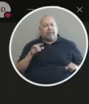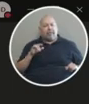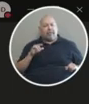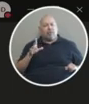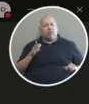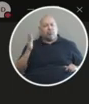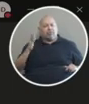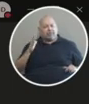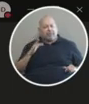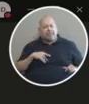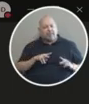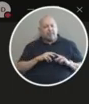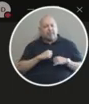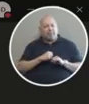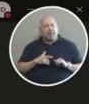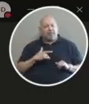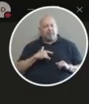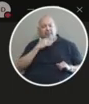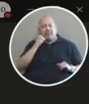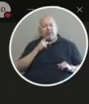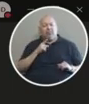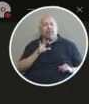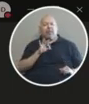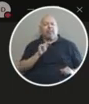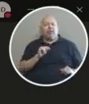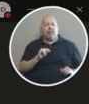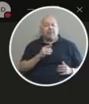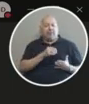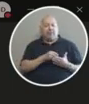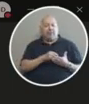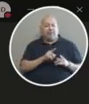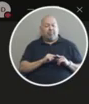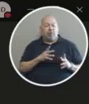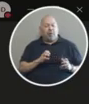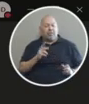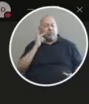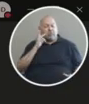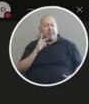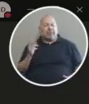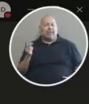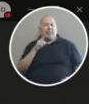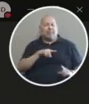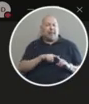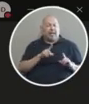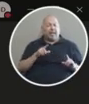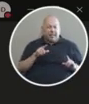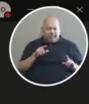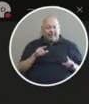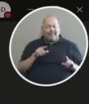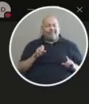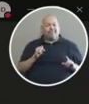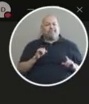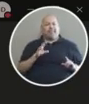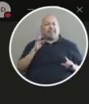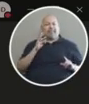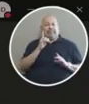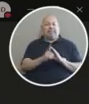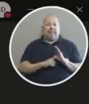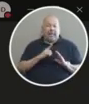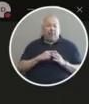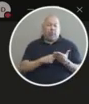your presentation have really made me feel a lot better about the Lift Fund. But I would like to see us come back. Right, we just had a